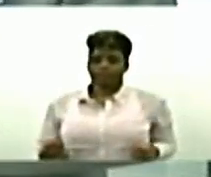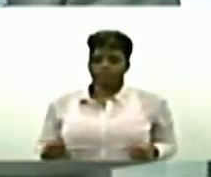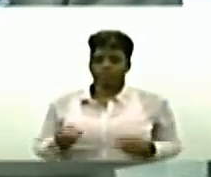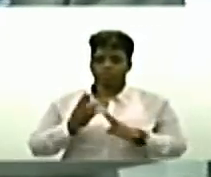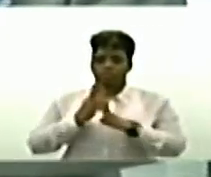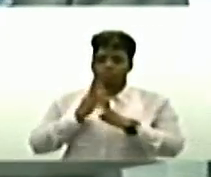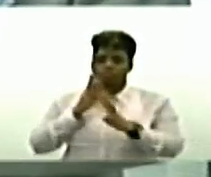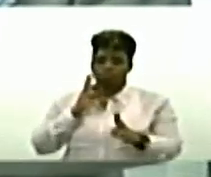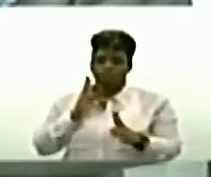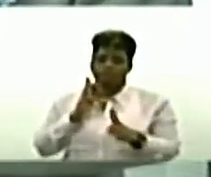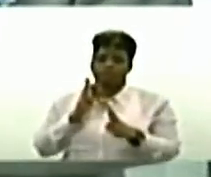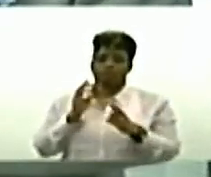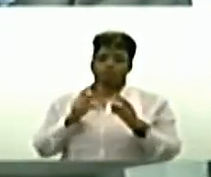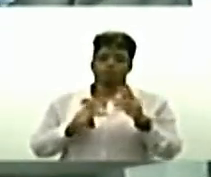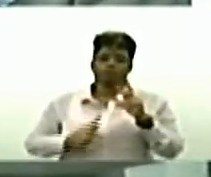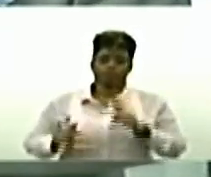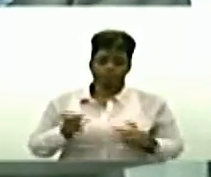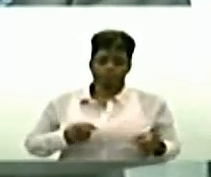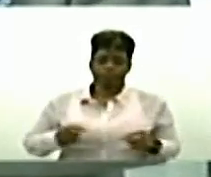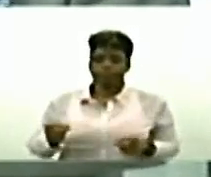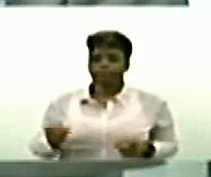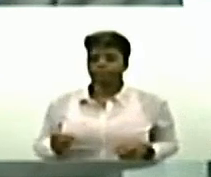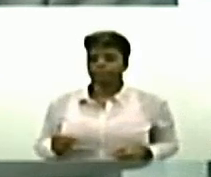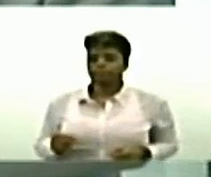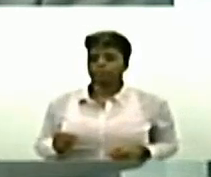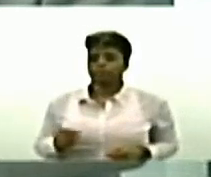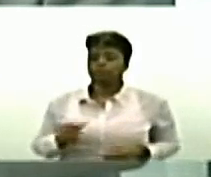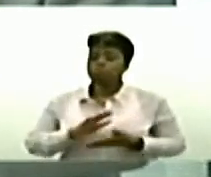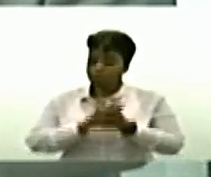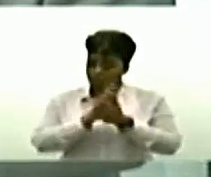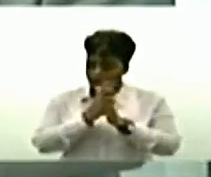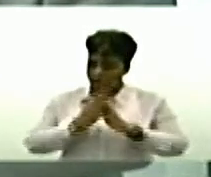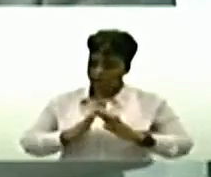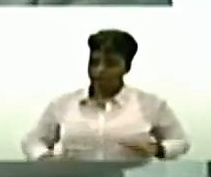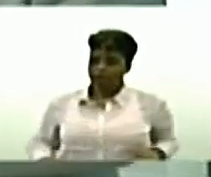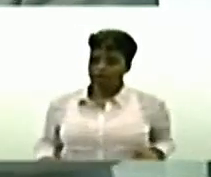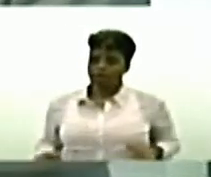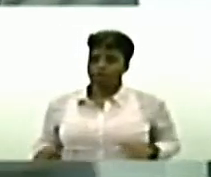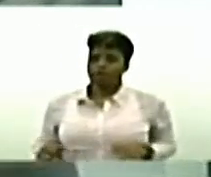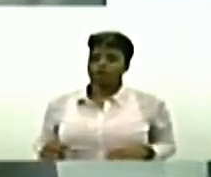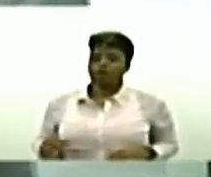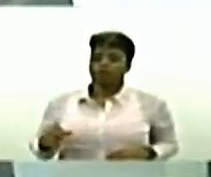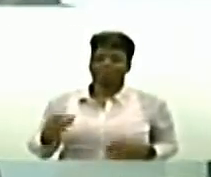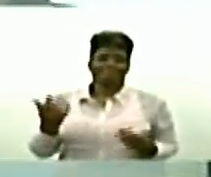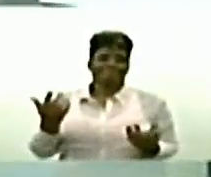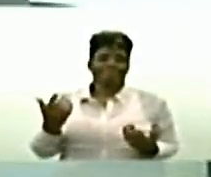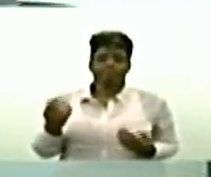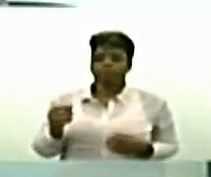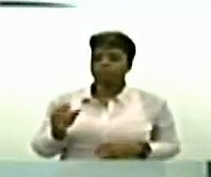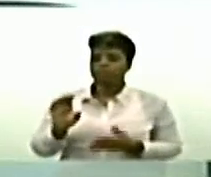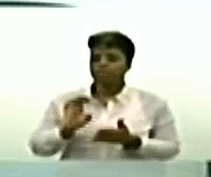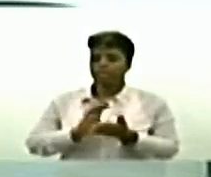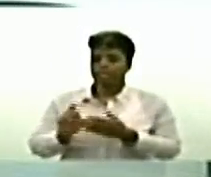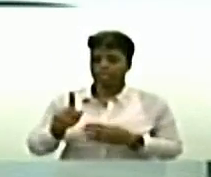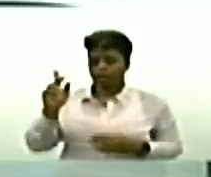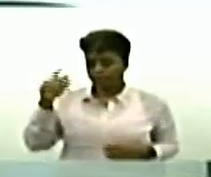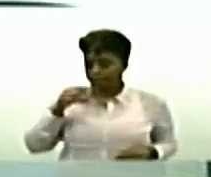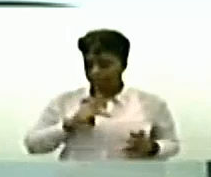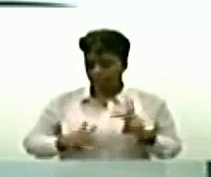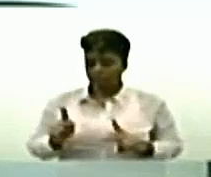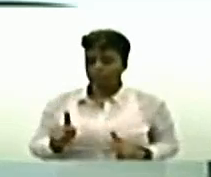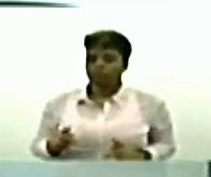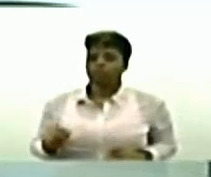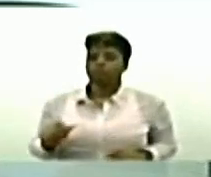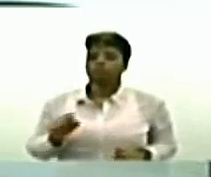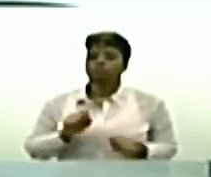wardens to become litter wardens as well. With this few words, I